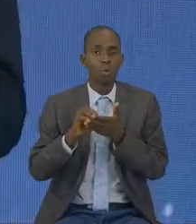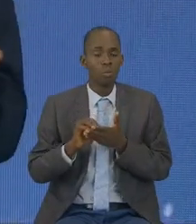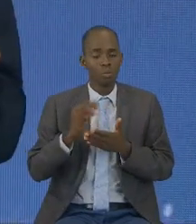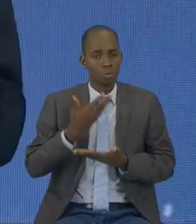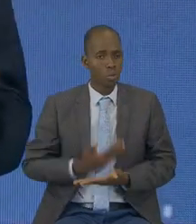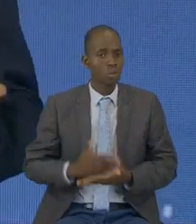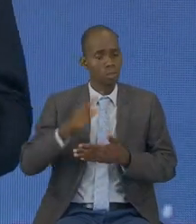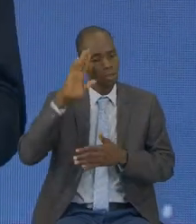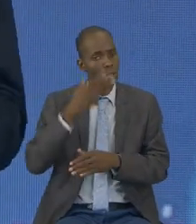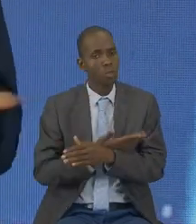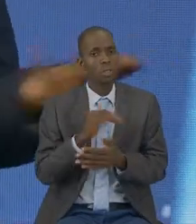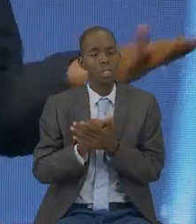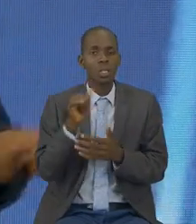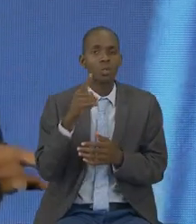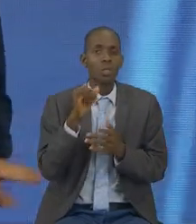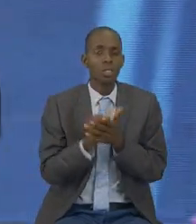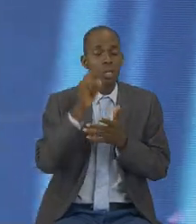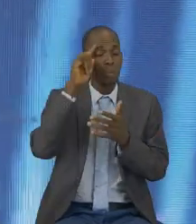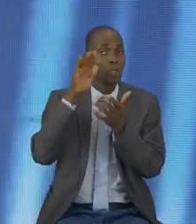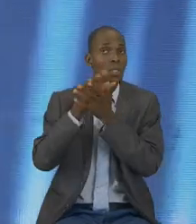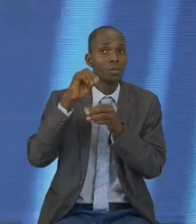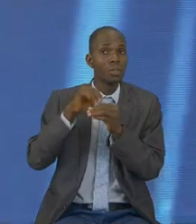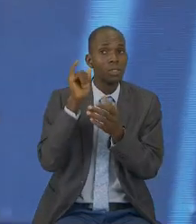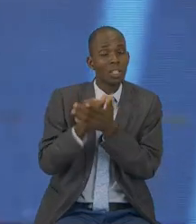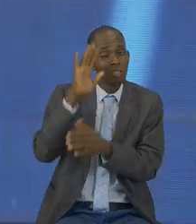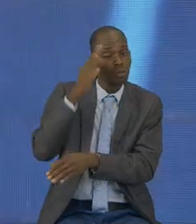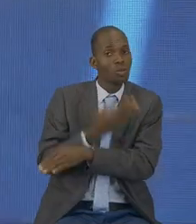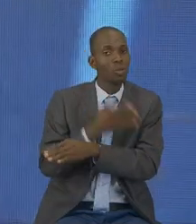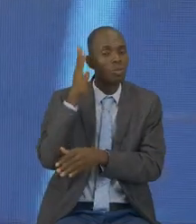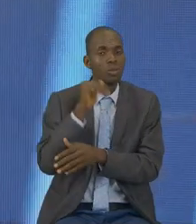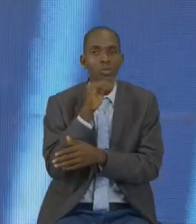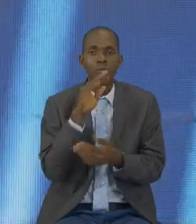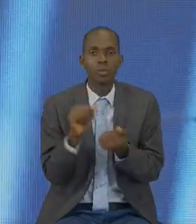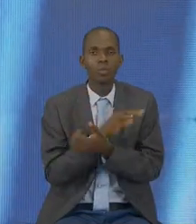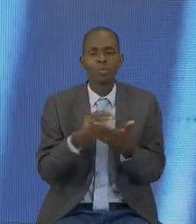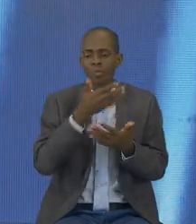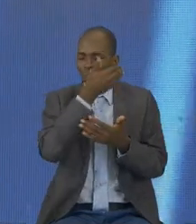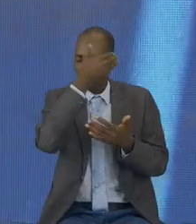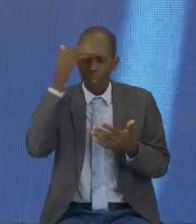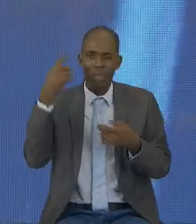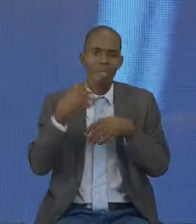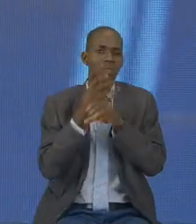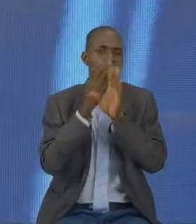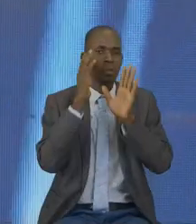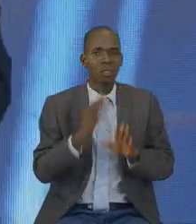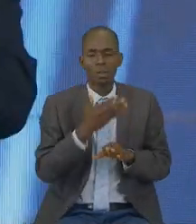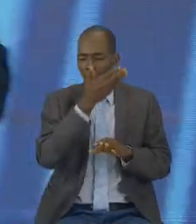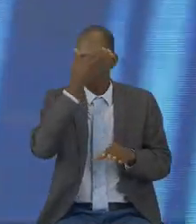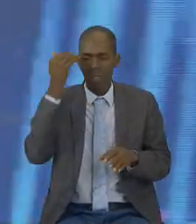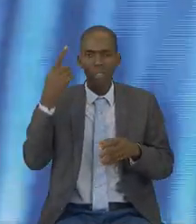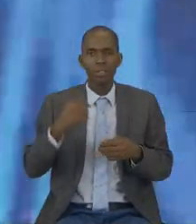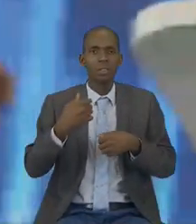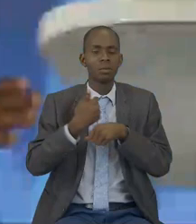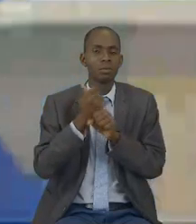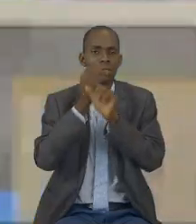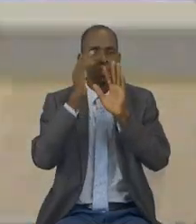whosoever believeth in him should not perish but have everlasting life. They forget our Maker, they forget our Creator, and